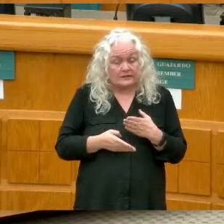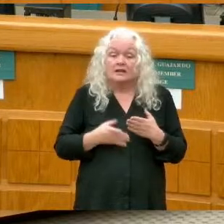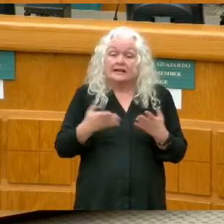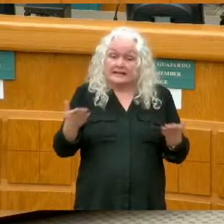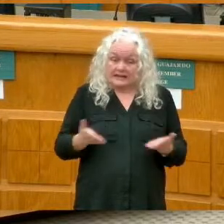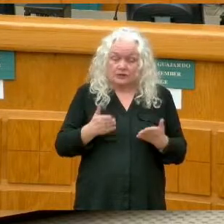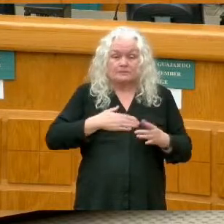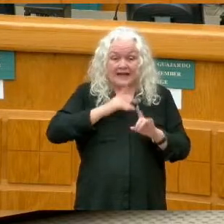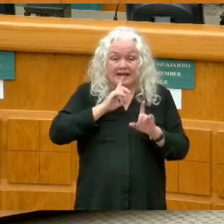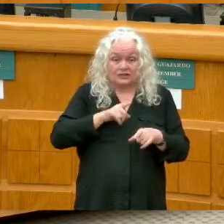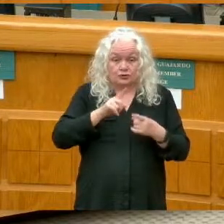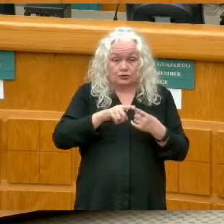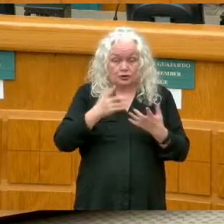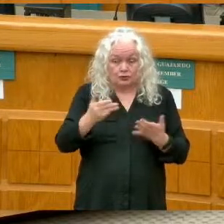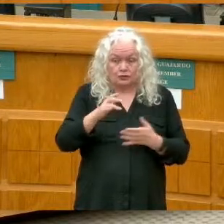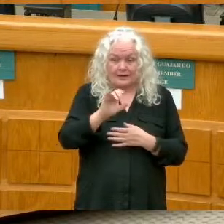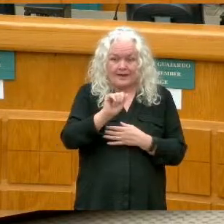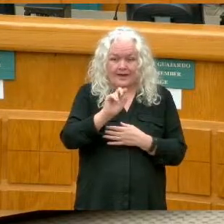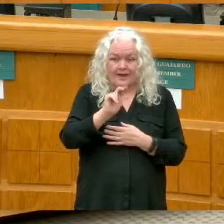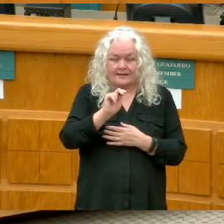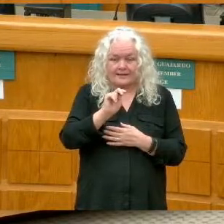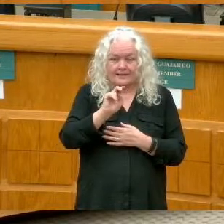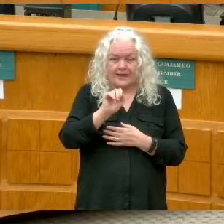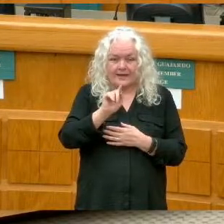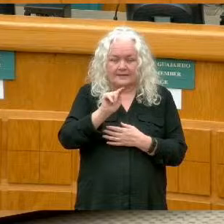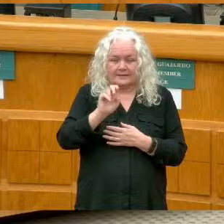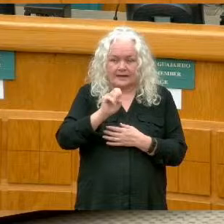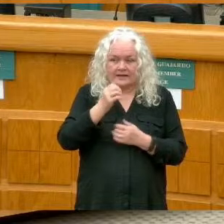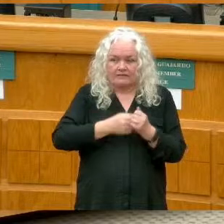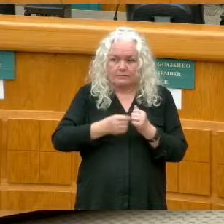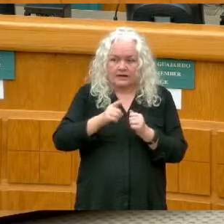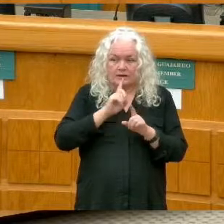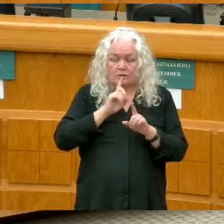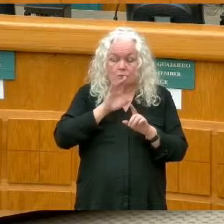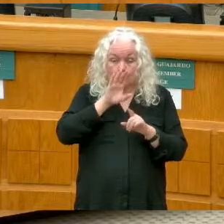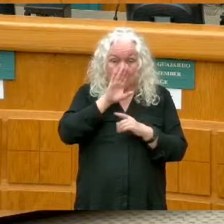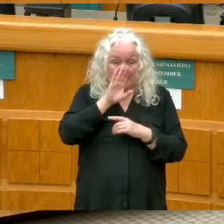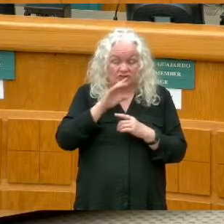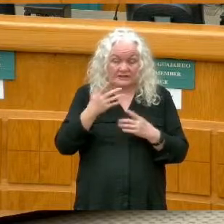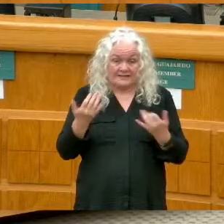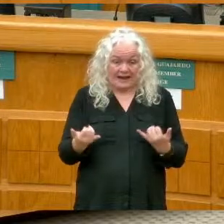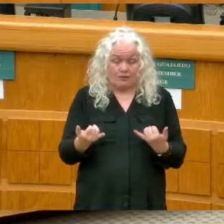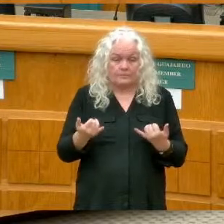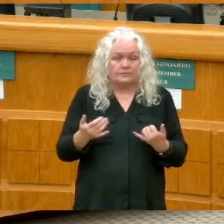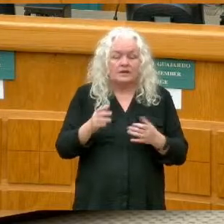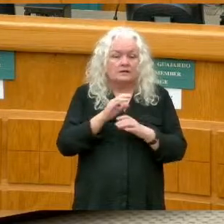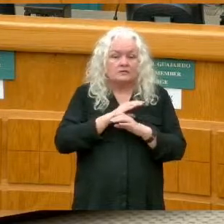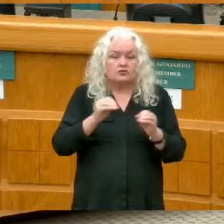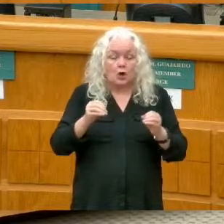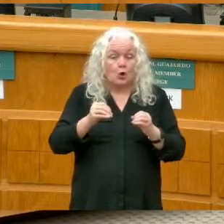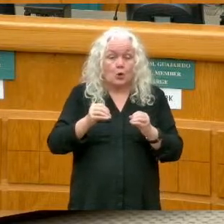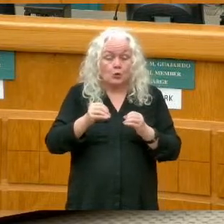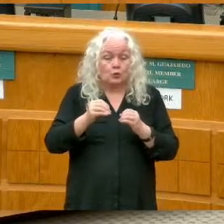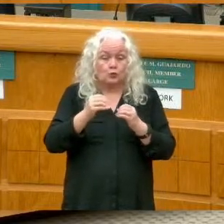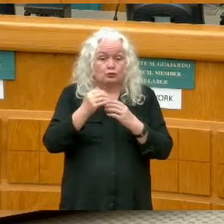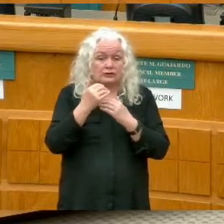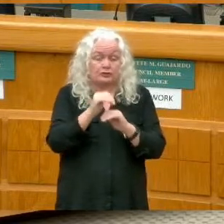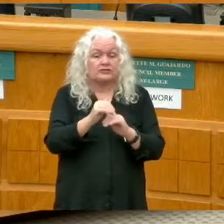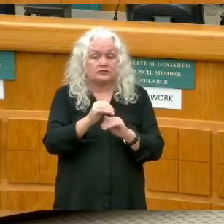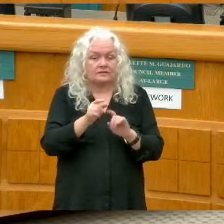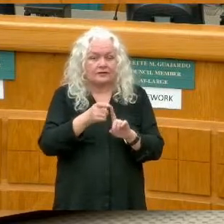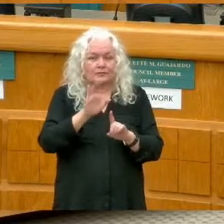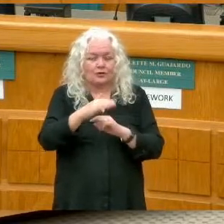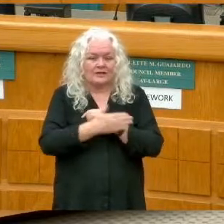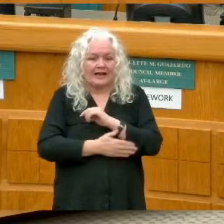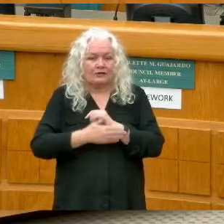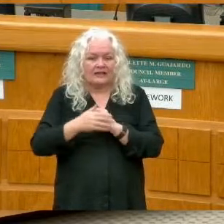So here's my answer to you, Annette, and to everybody watching. There are no restrictions from your